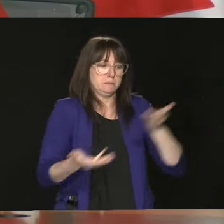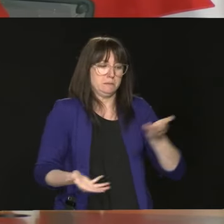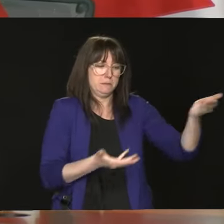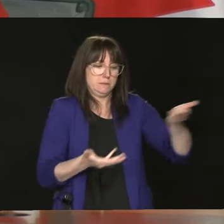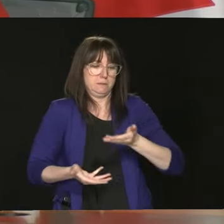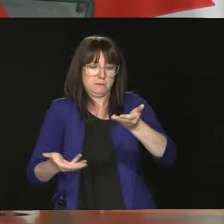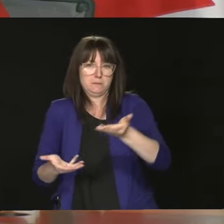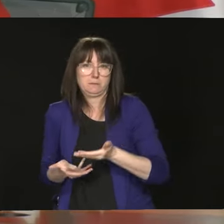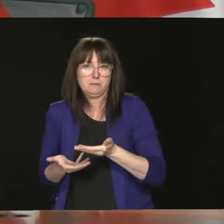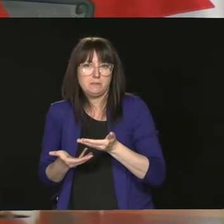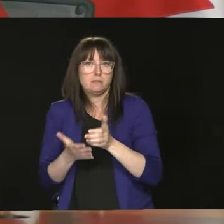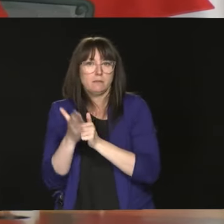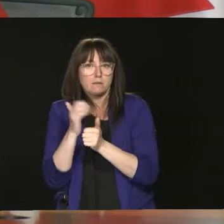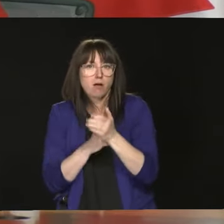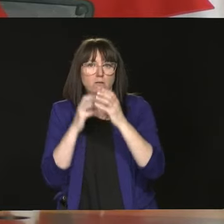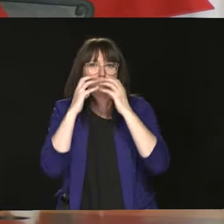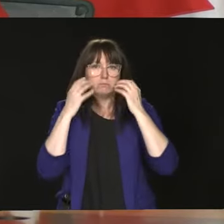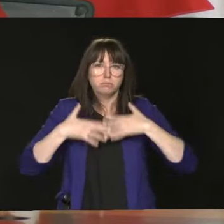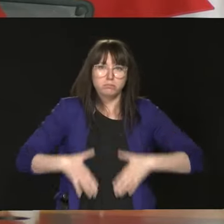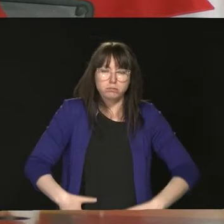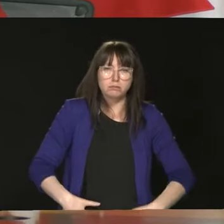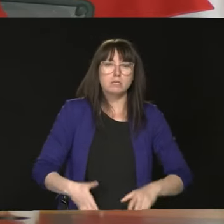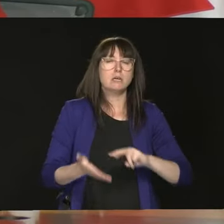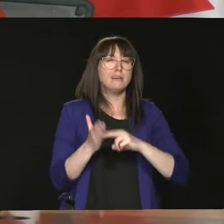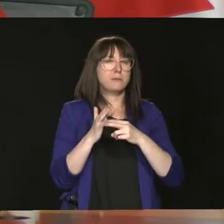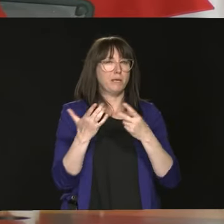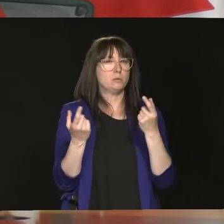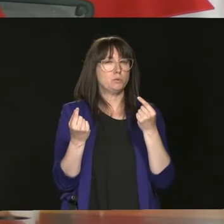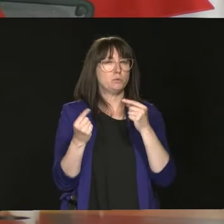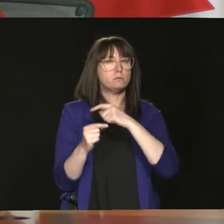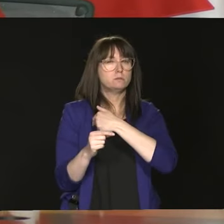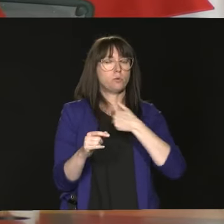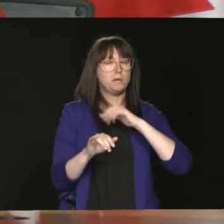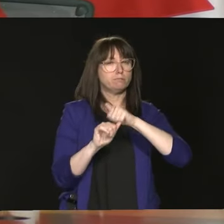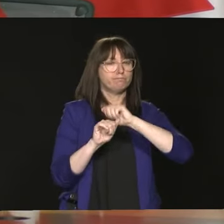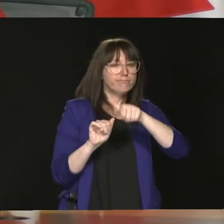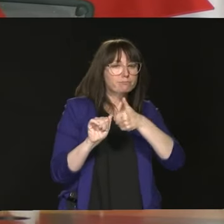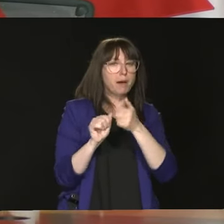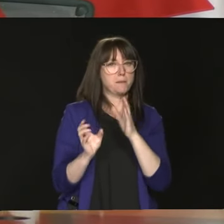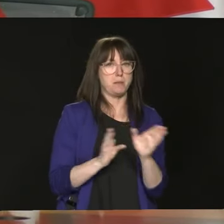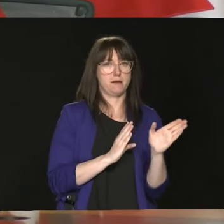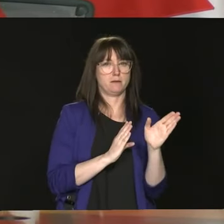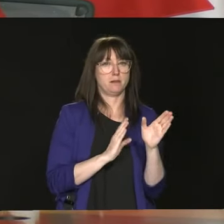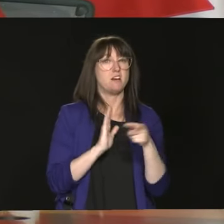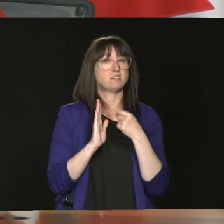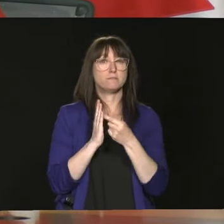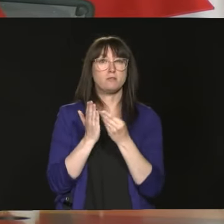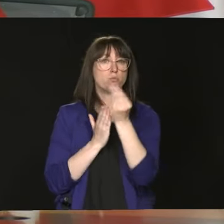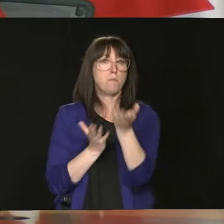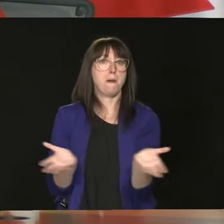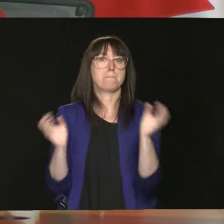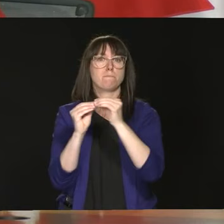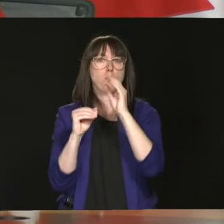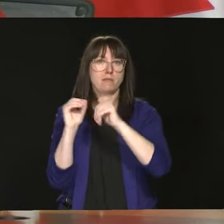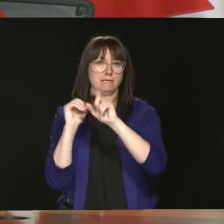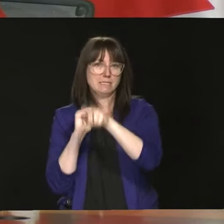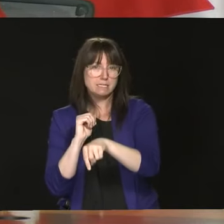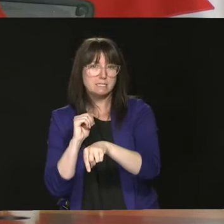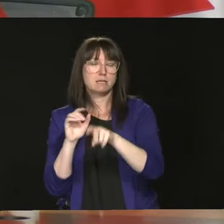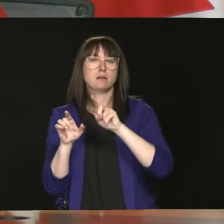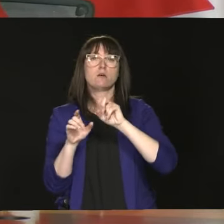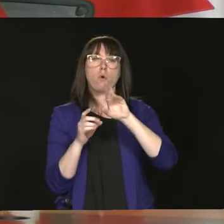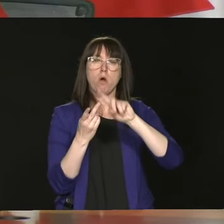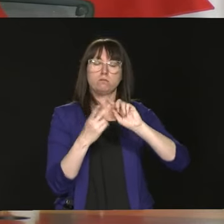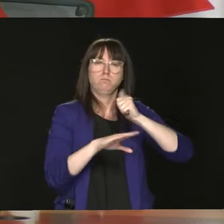are building in contingencies, overbuying in some cases, and implementing rigorous